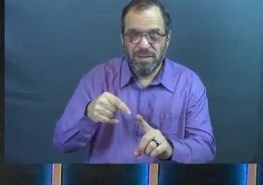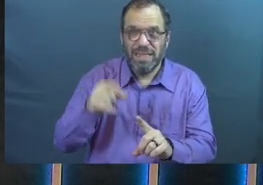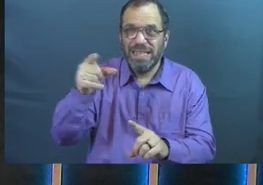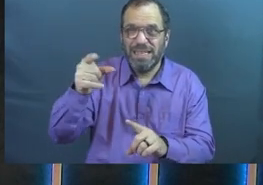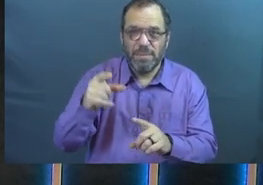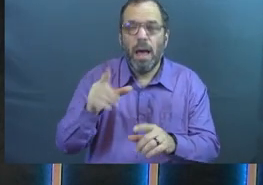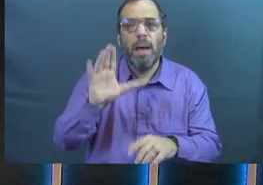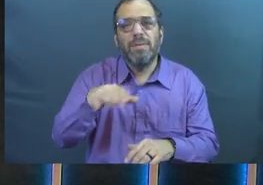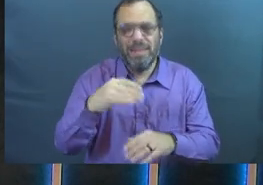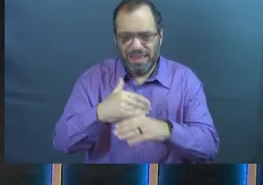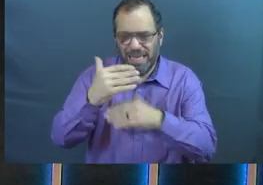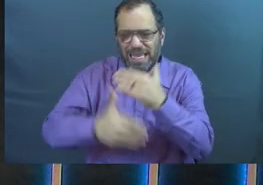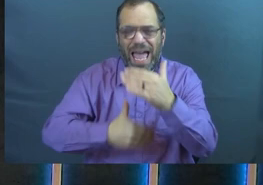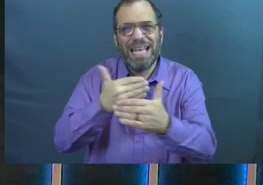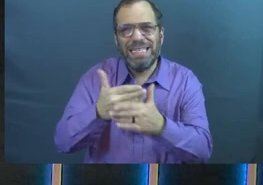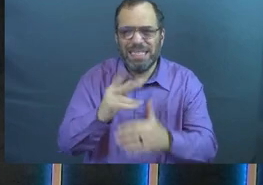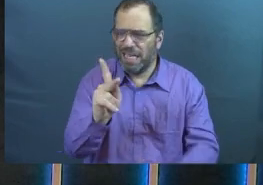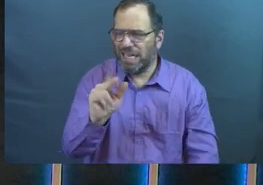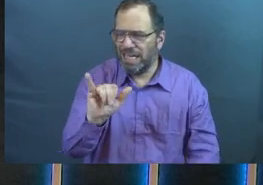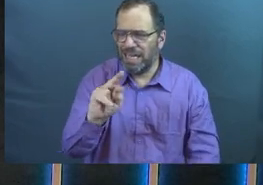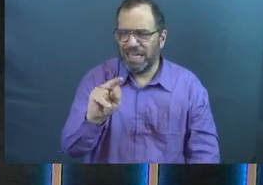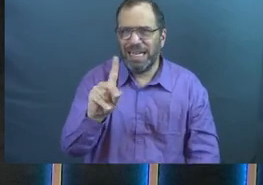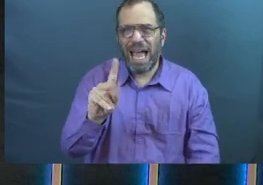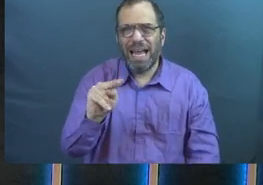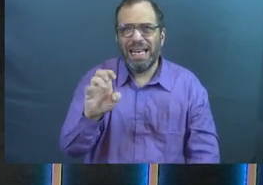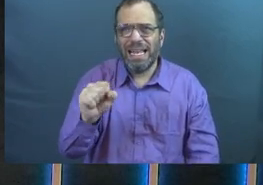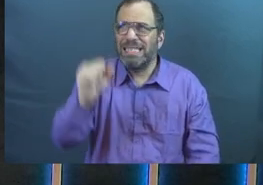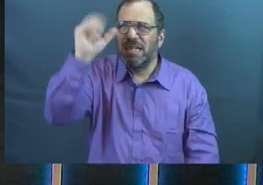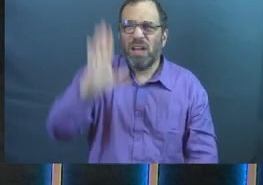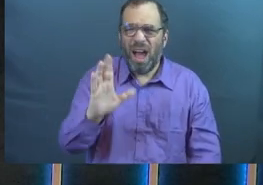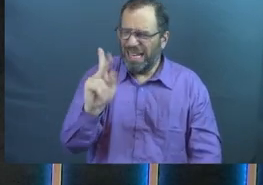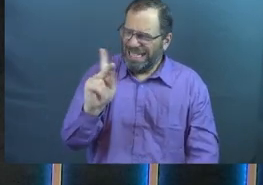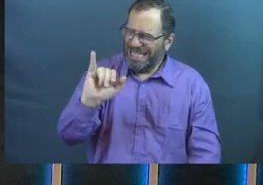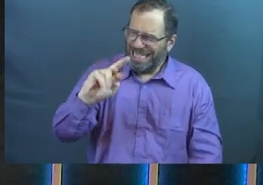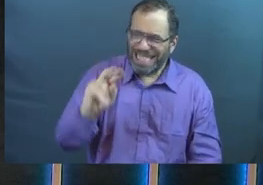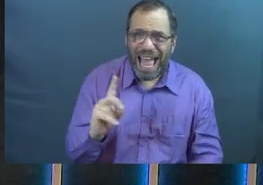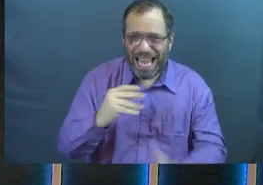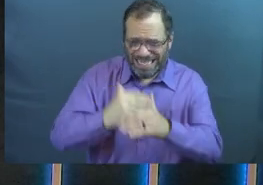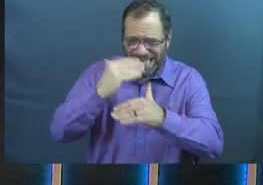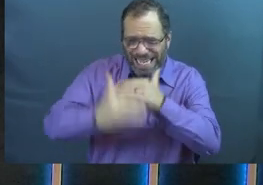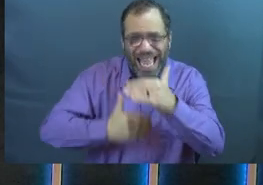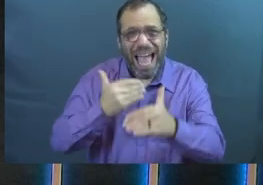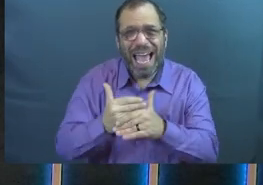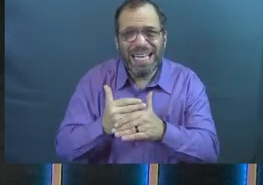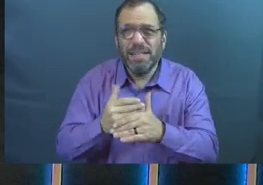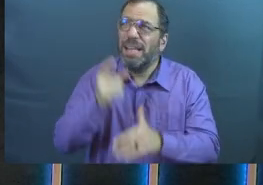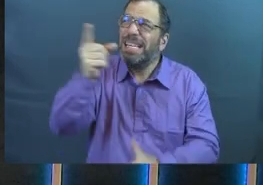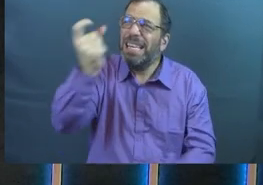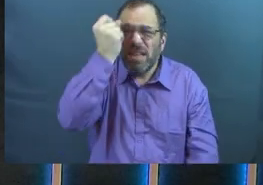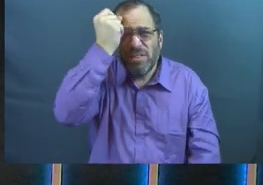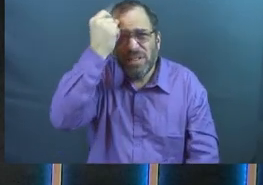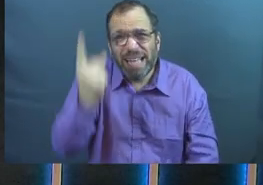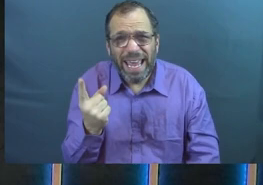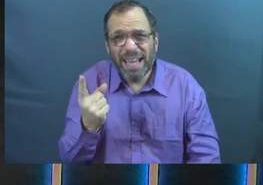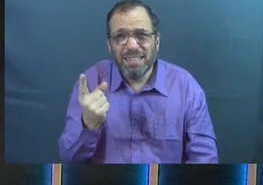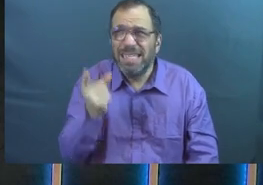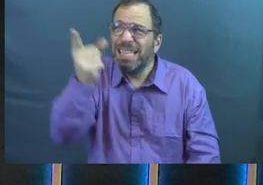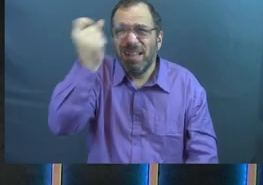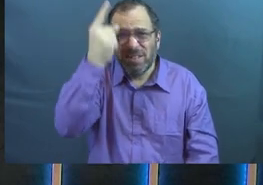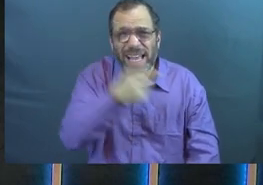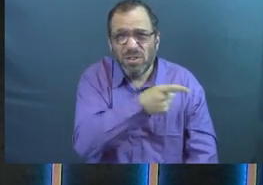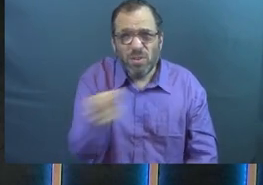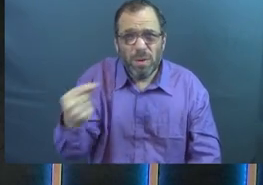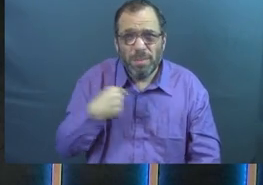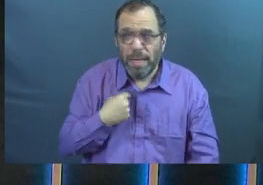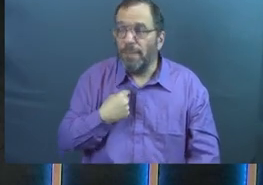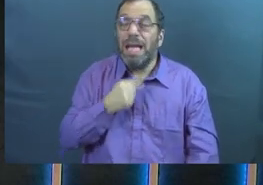Amen. The kindness of God. The kindness of God. God is kind. God understands us.